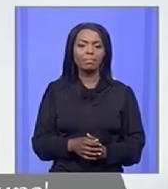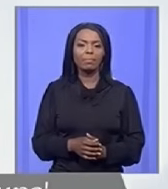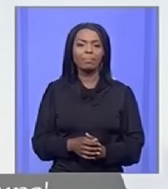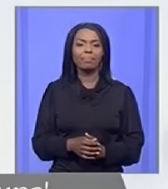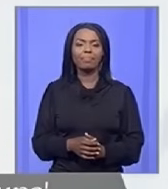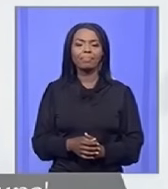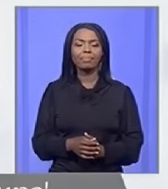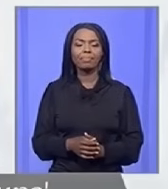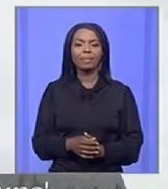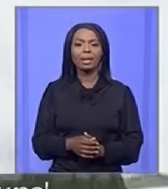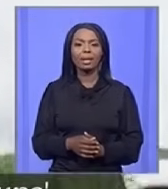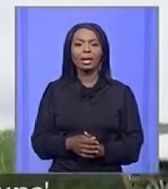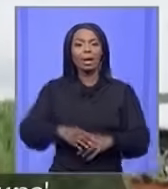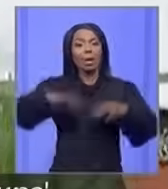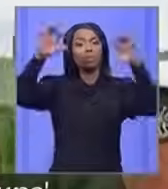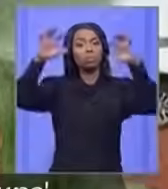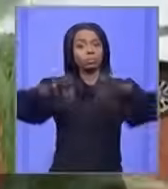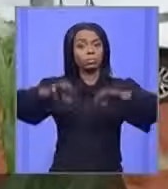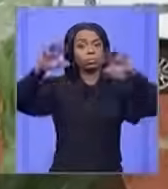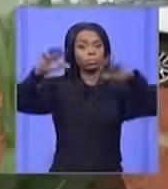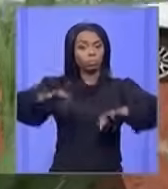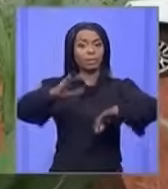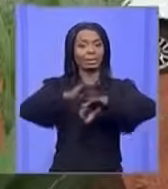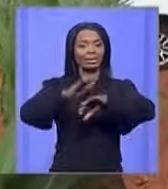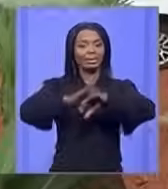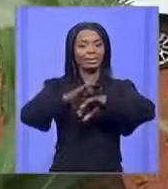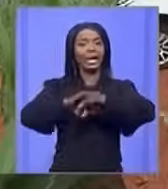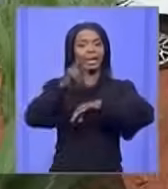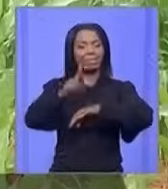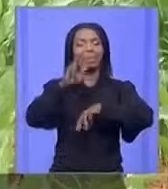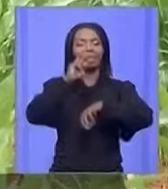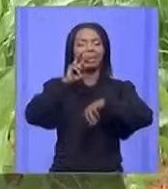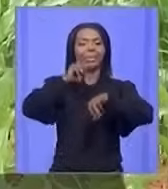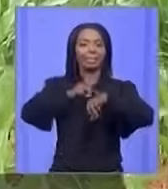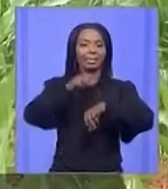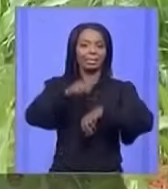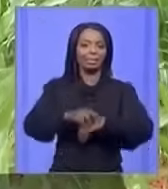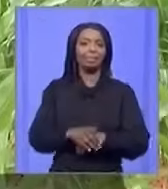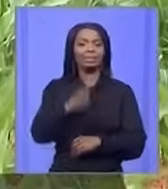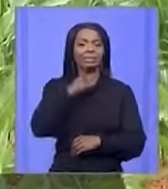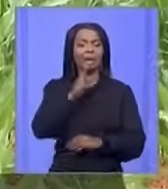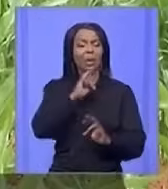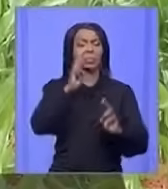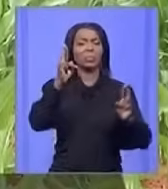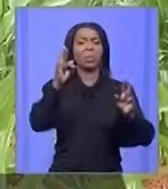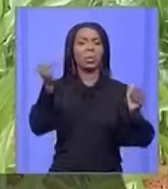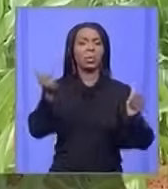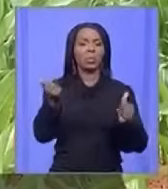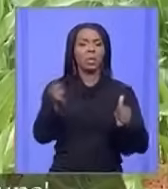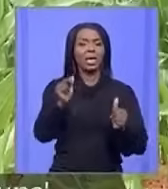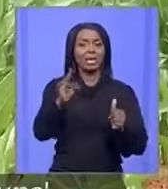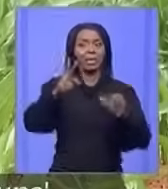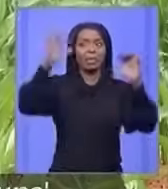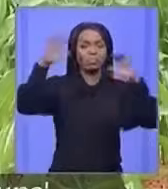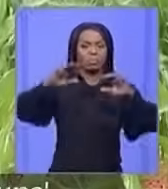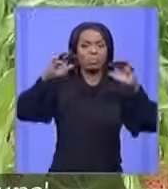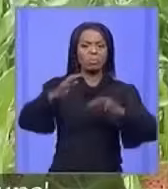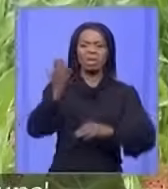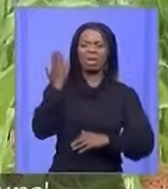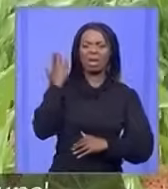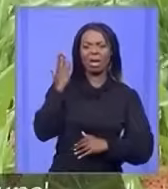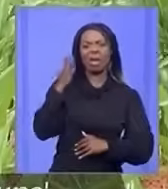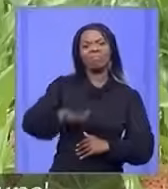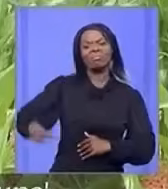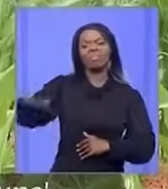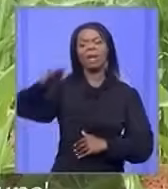Sehla se setle sa dipula ke karabo bakeng sa tjhai e atleileng ya poone. Dipula tse ntle di nnile tsa tsholoha boholong ba dikarolo